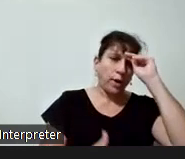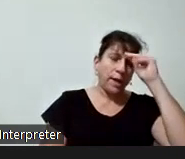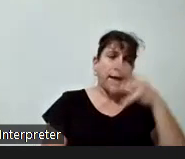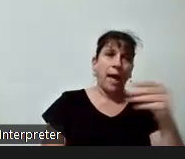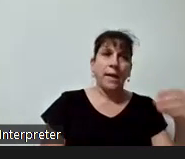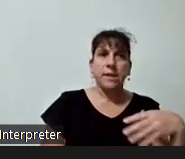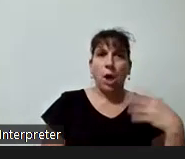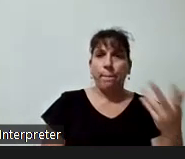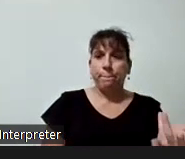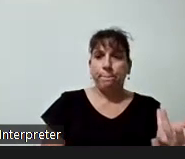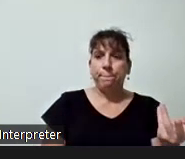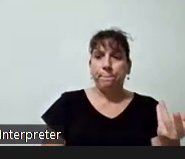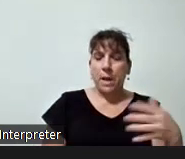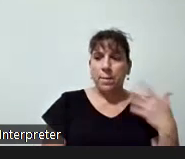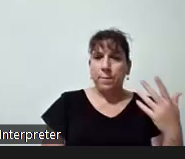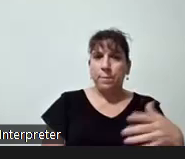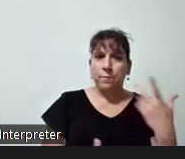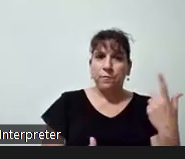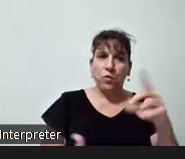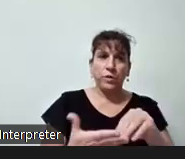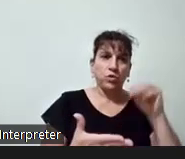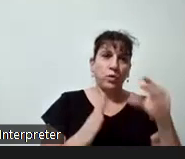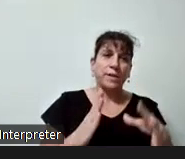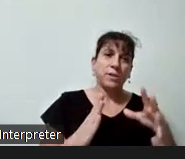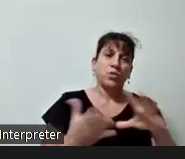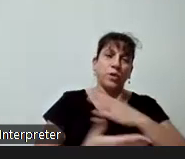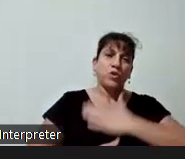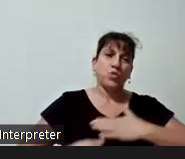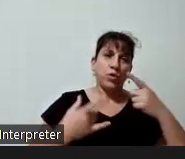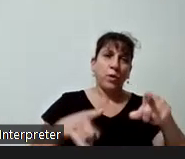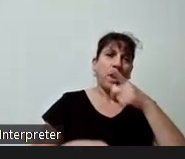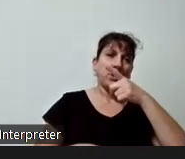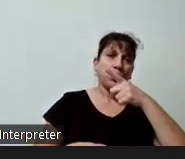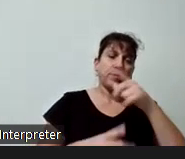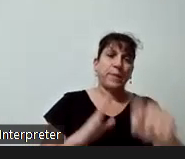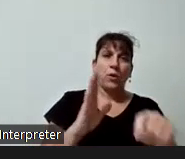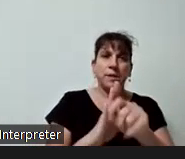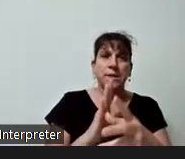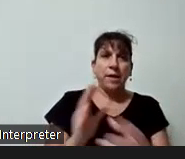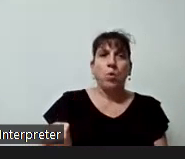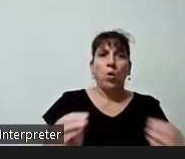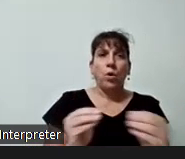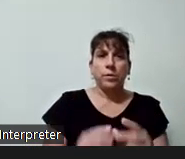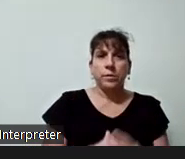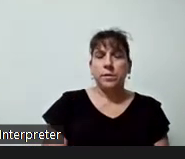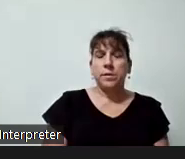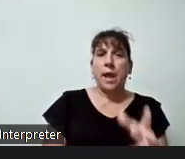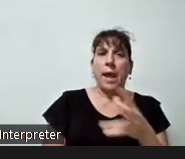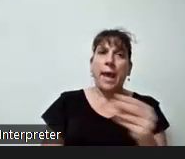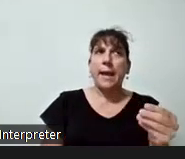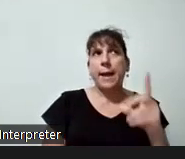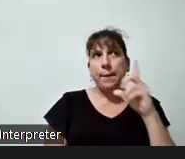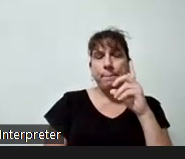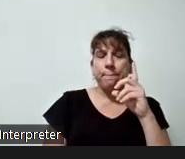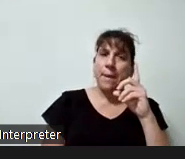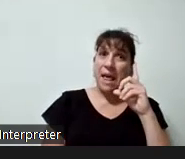and for the students to enjoy during their lunch periods, and more. And I think that